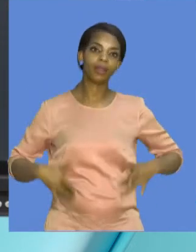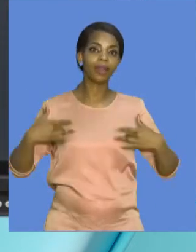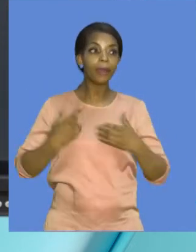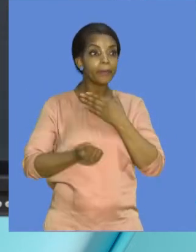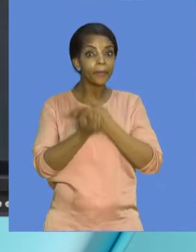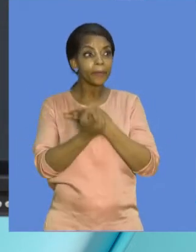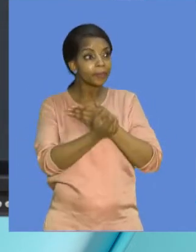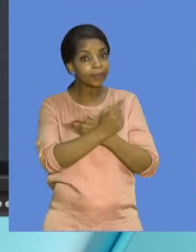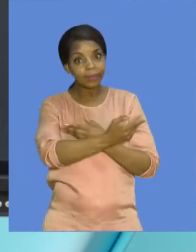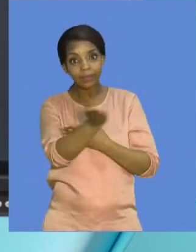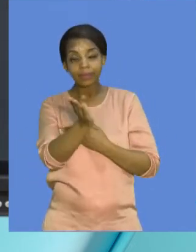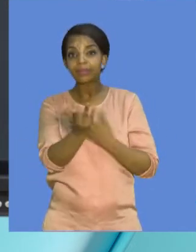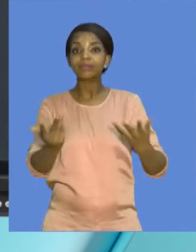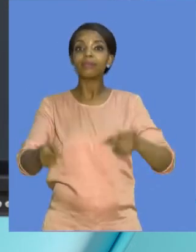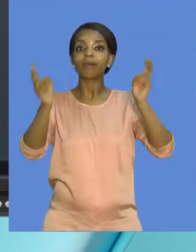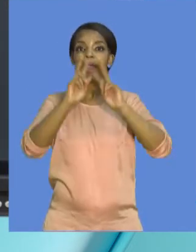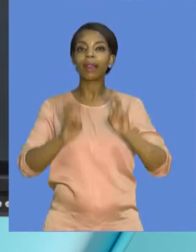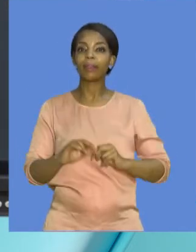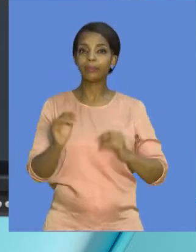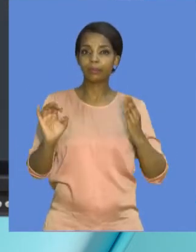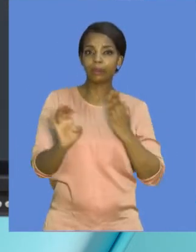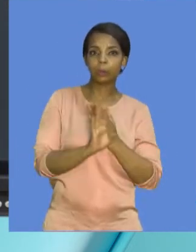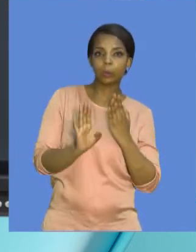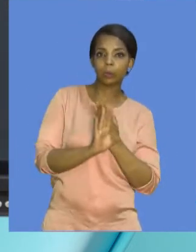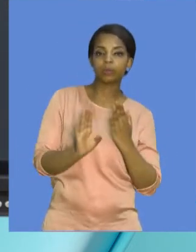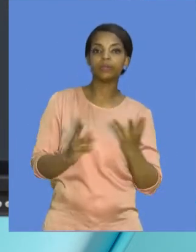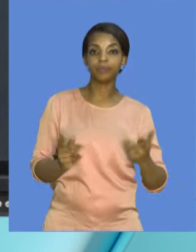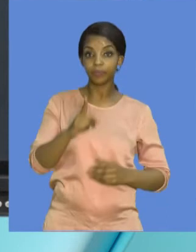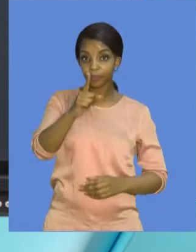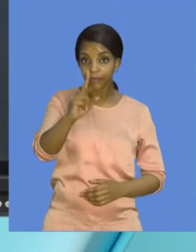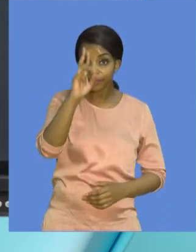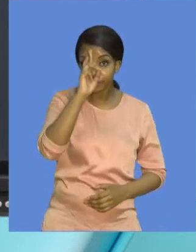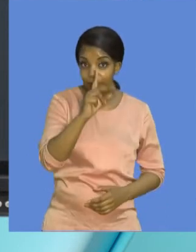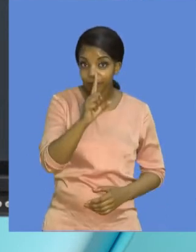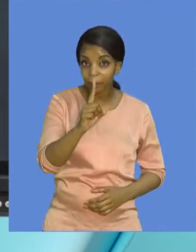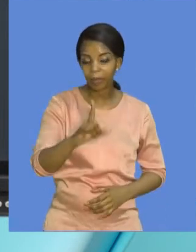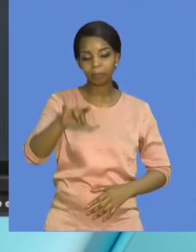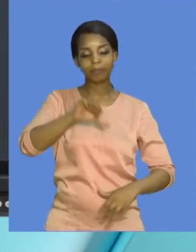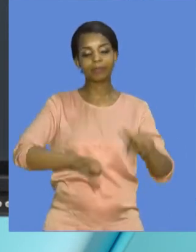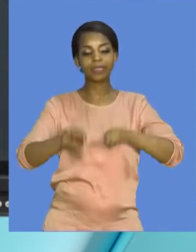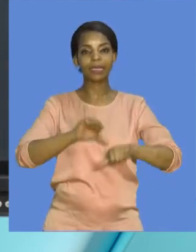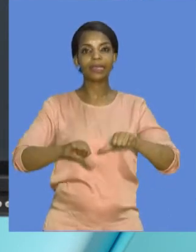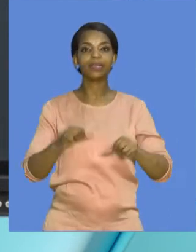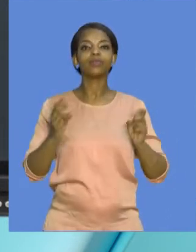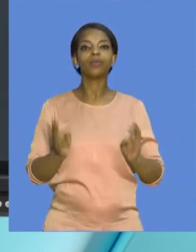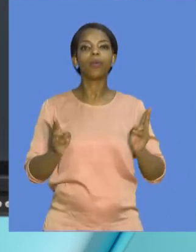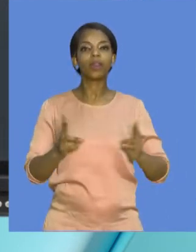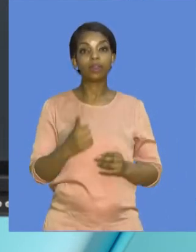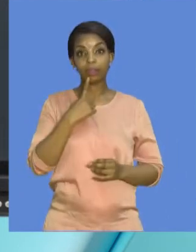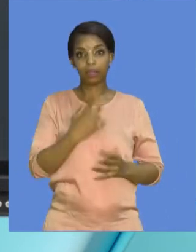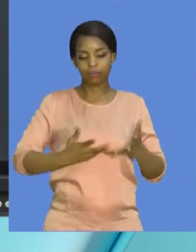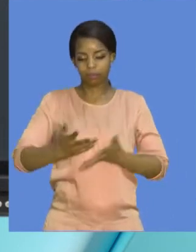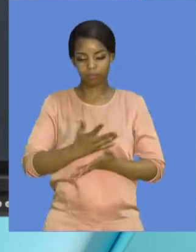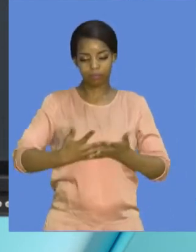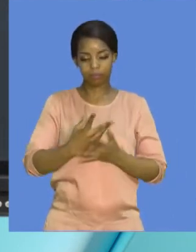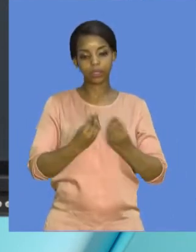of electrostatics, you know. And remember, in science, we so much talk about predictions, you know, quite